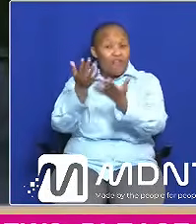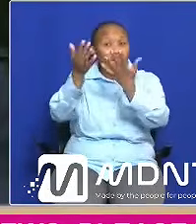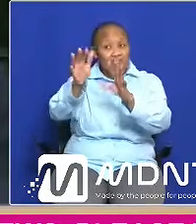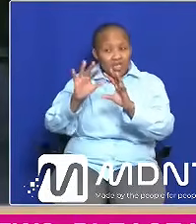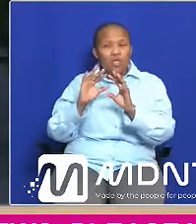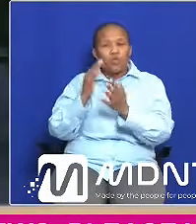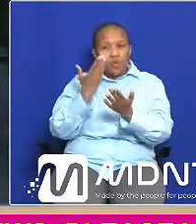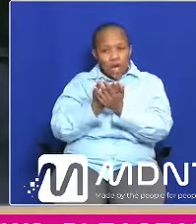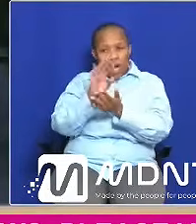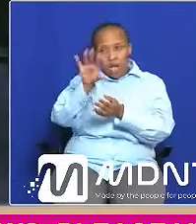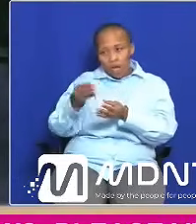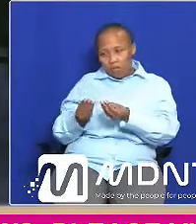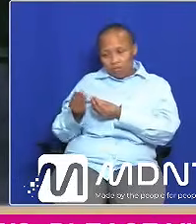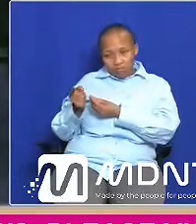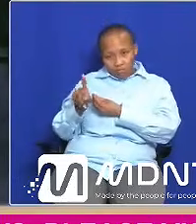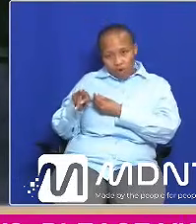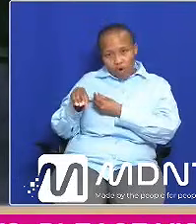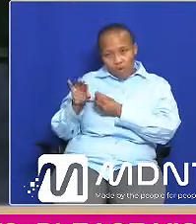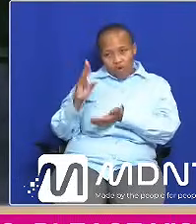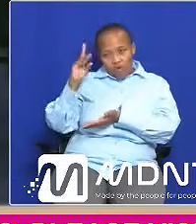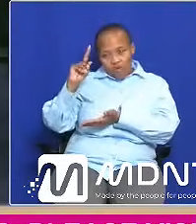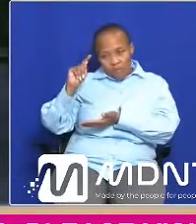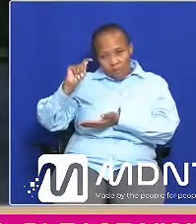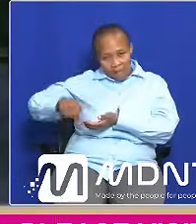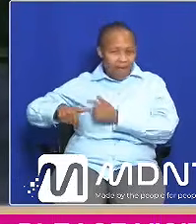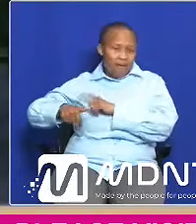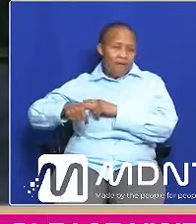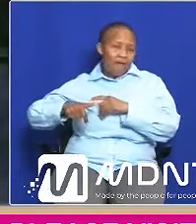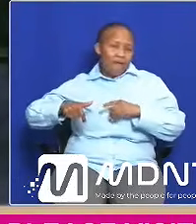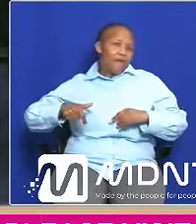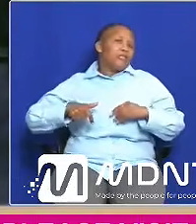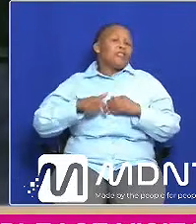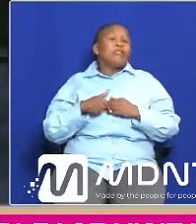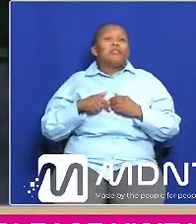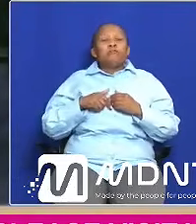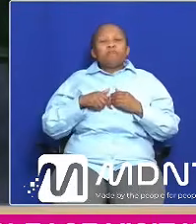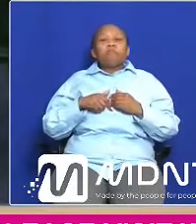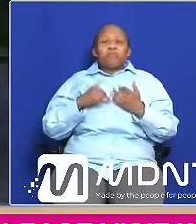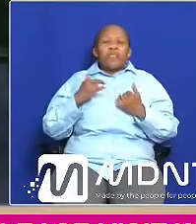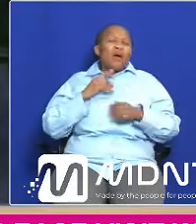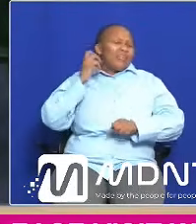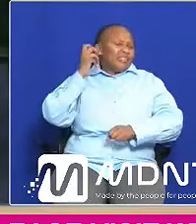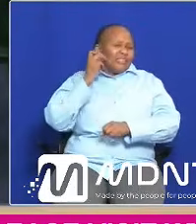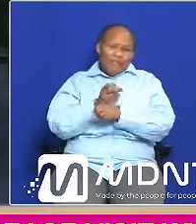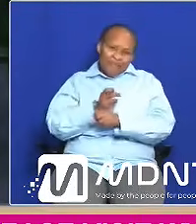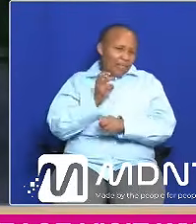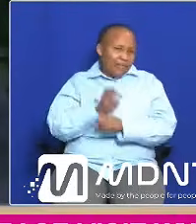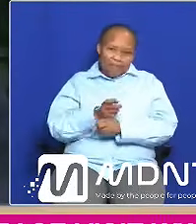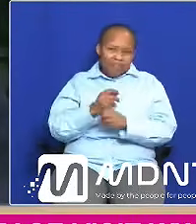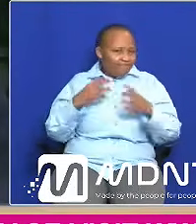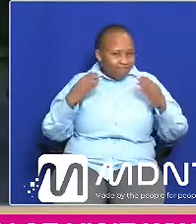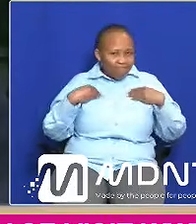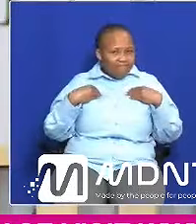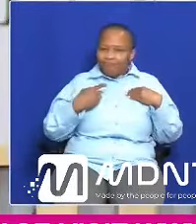to remember. It's difficult for me to accept that you do not remember. You